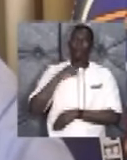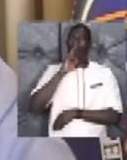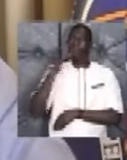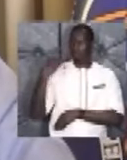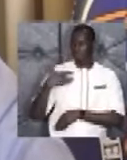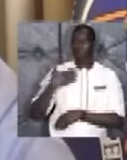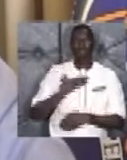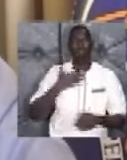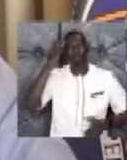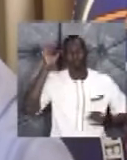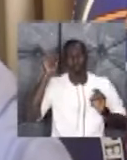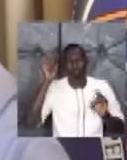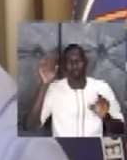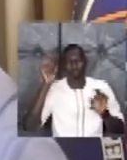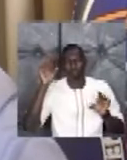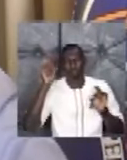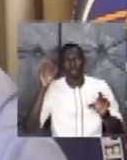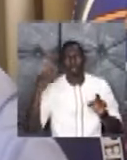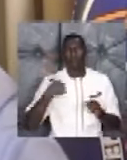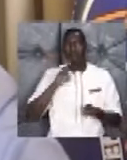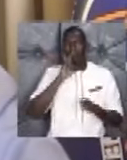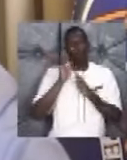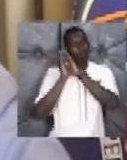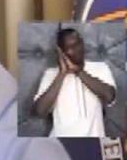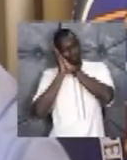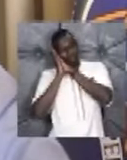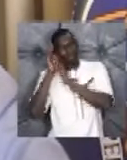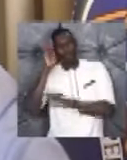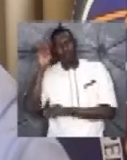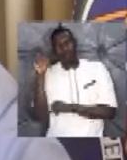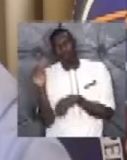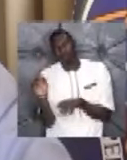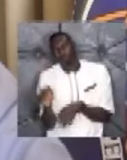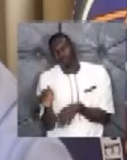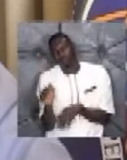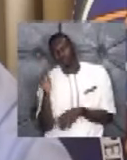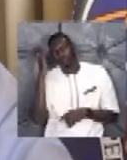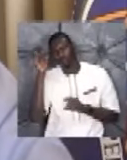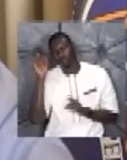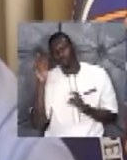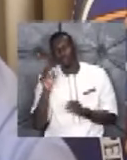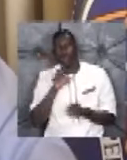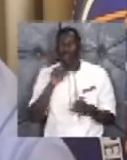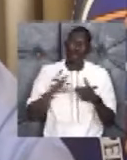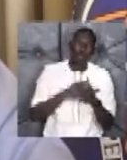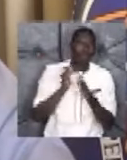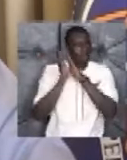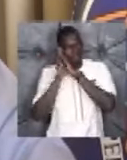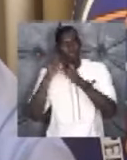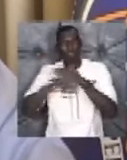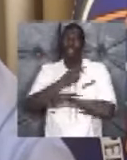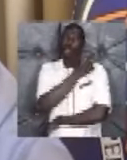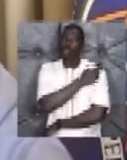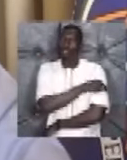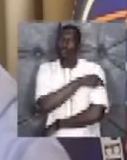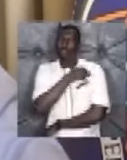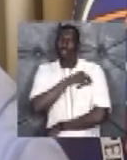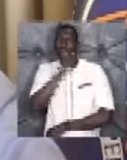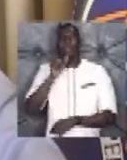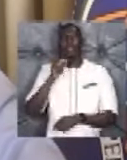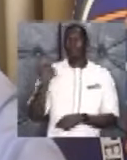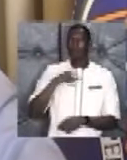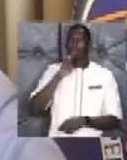Those living with ill health and lying at home or admitted to hospital, and those in